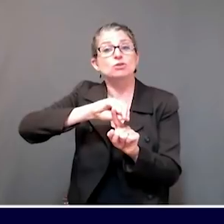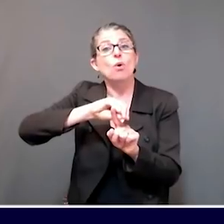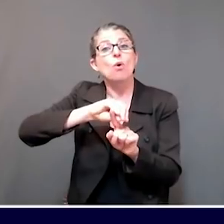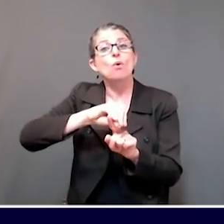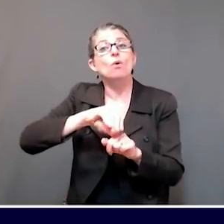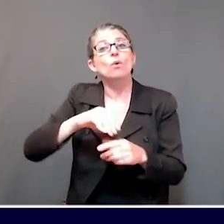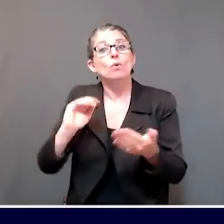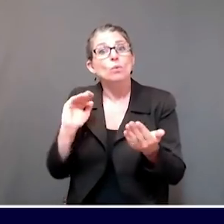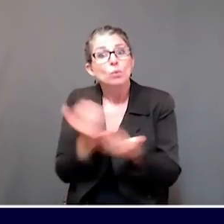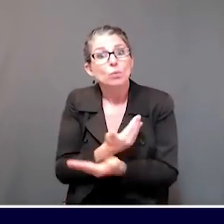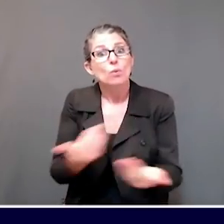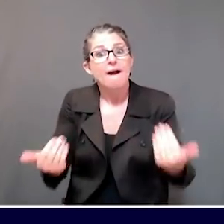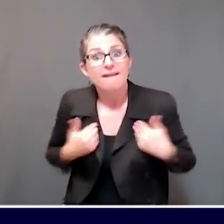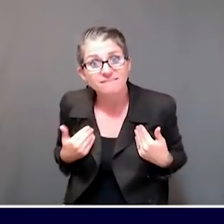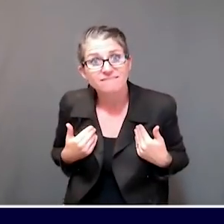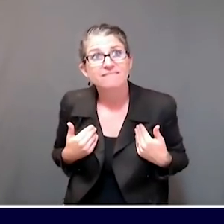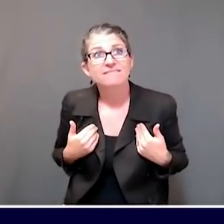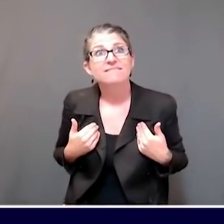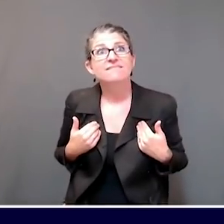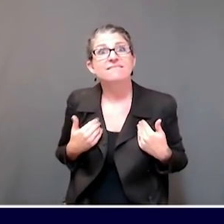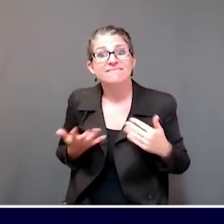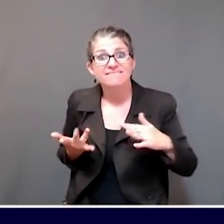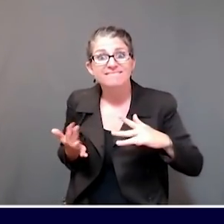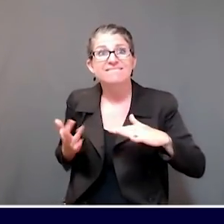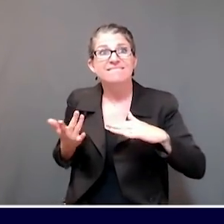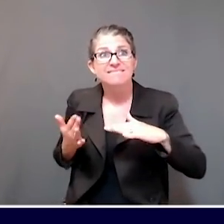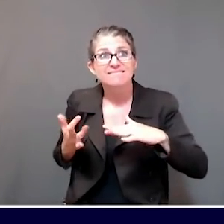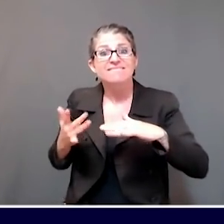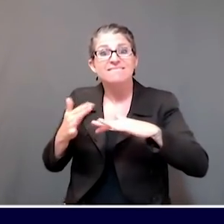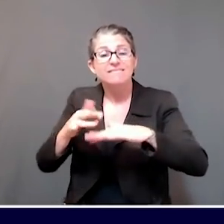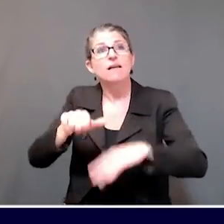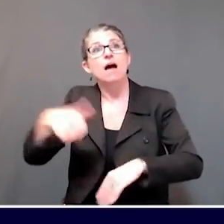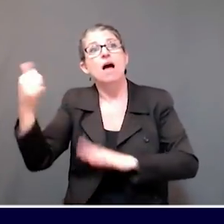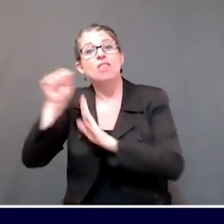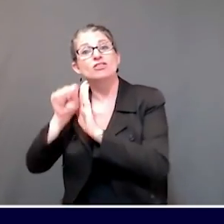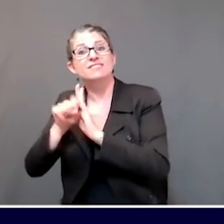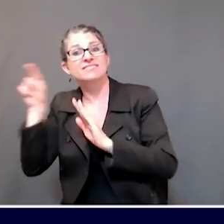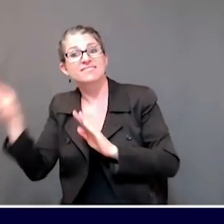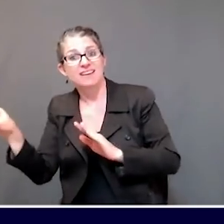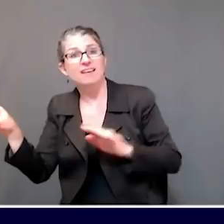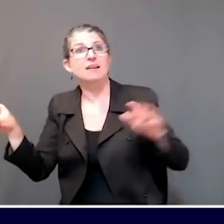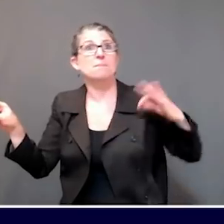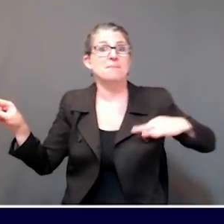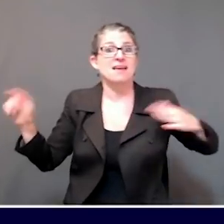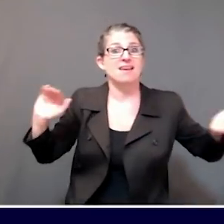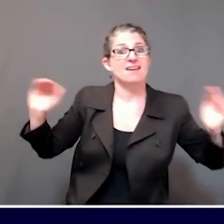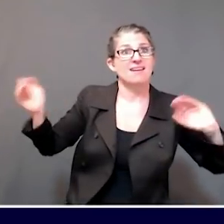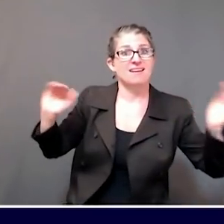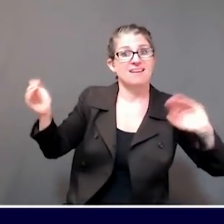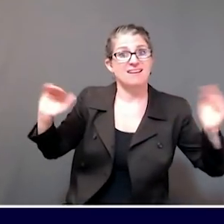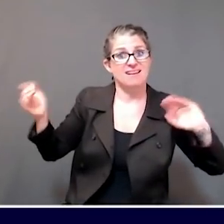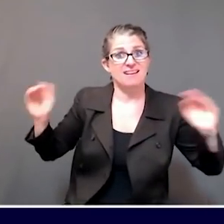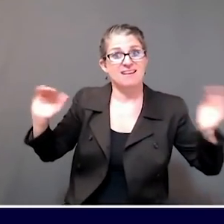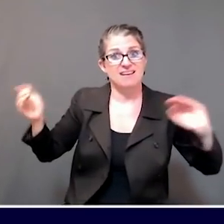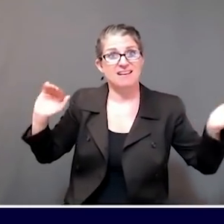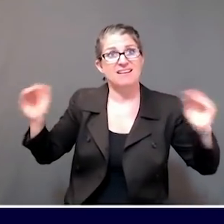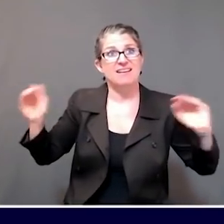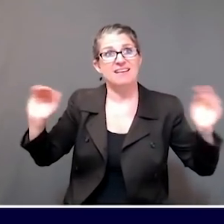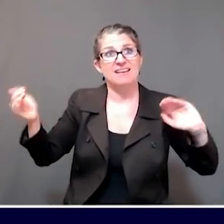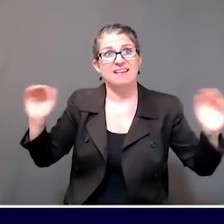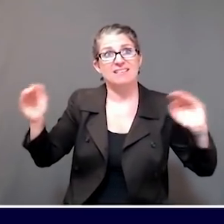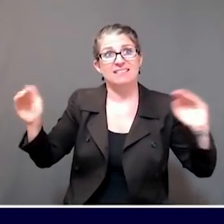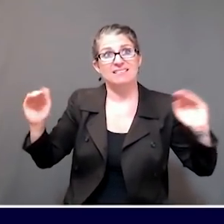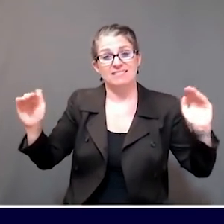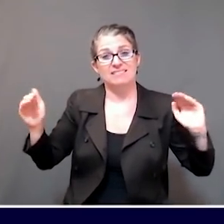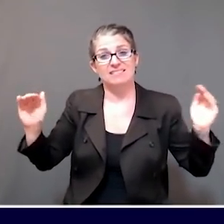tests per 100,000. Same numbers that I report out. Those are the same numbers that I take a look at with my team every single morning. And we look at